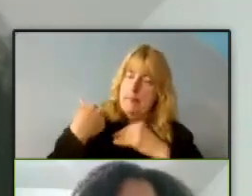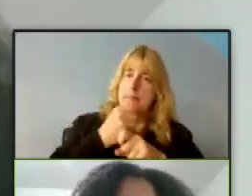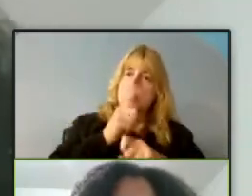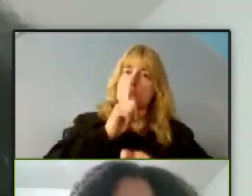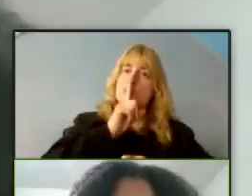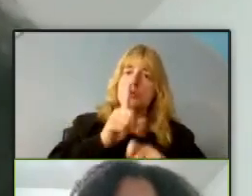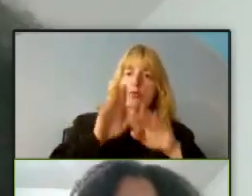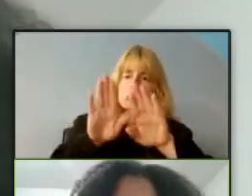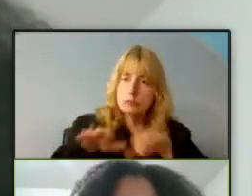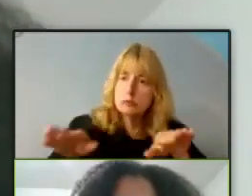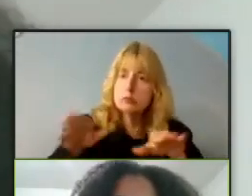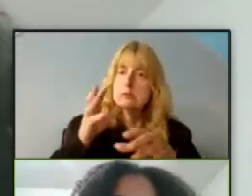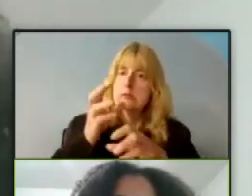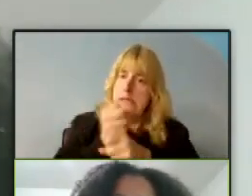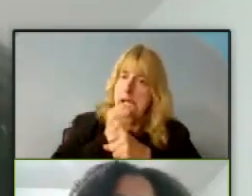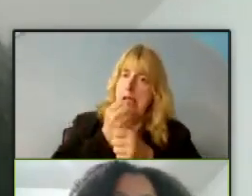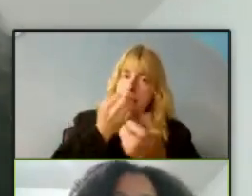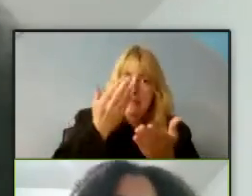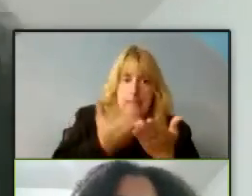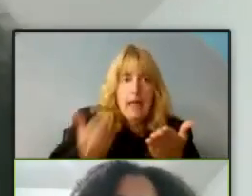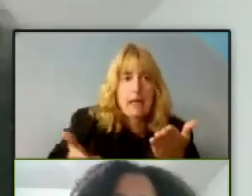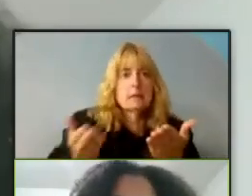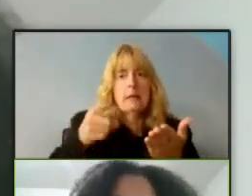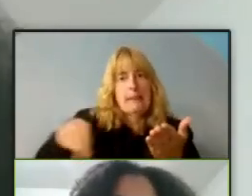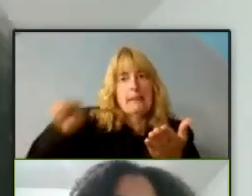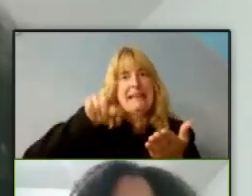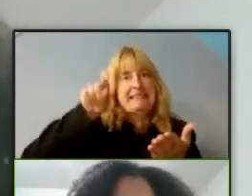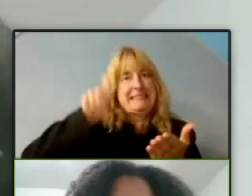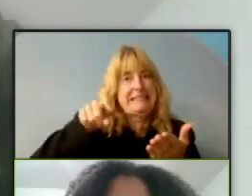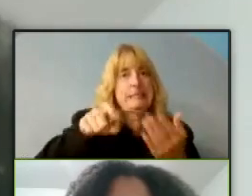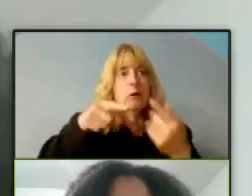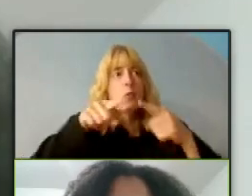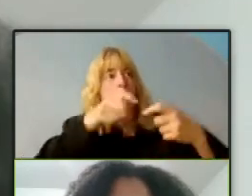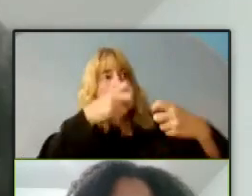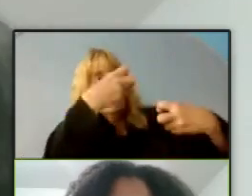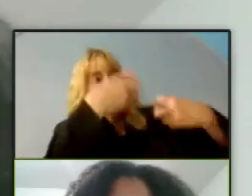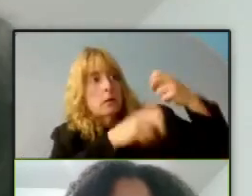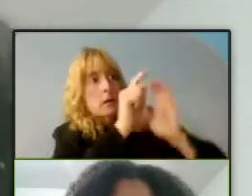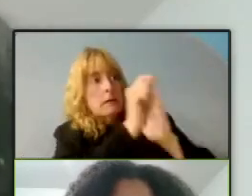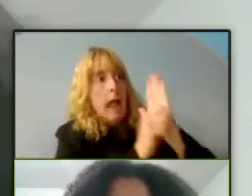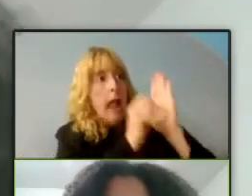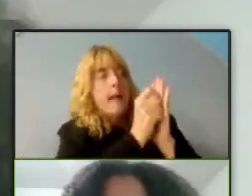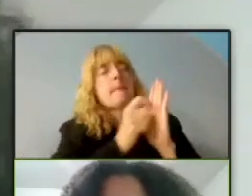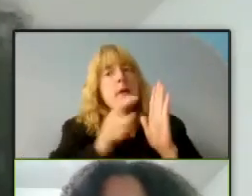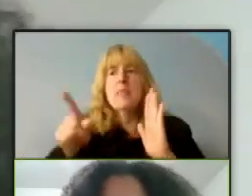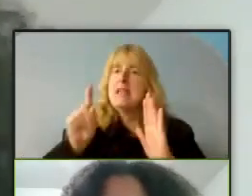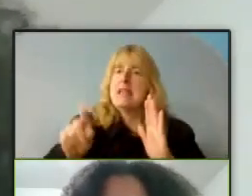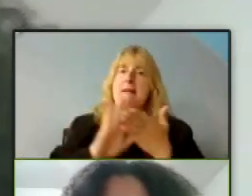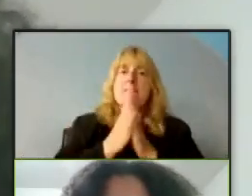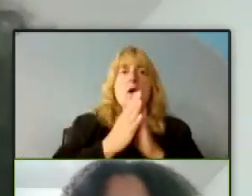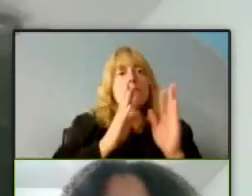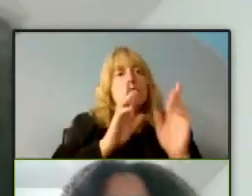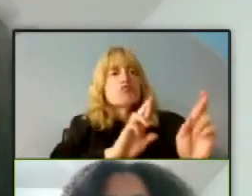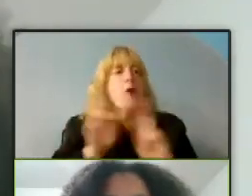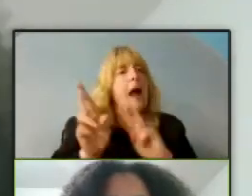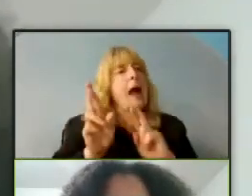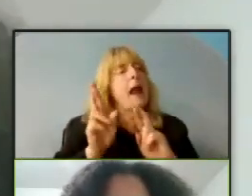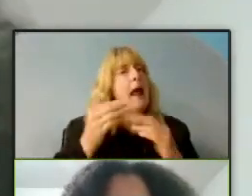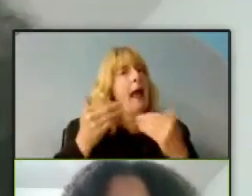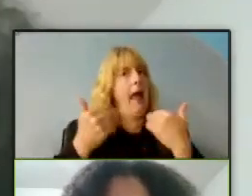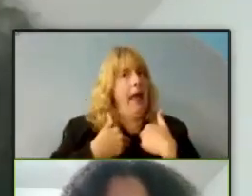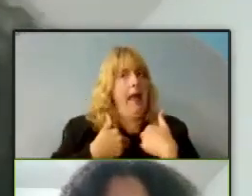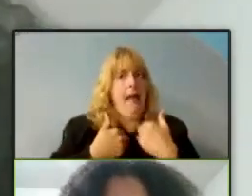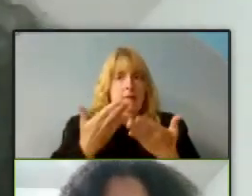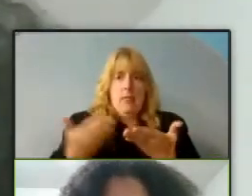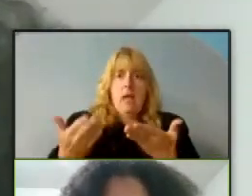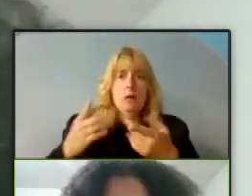that is incredibly difficult so that they can still be equipped and prepared for the next stages of life. So those are a lot of the things that